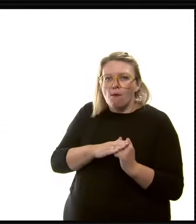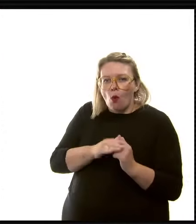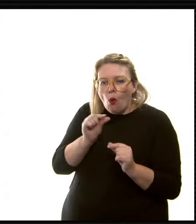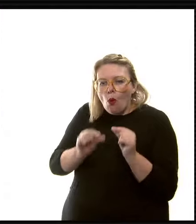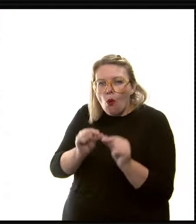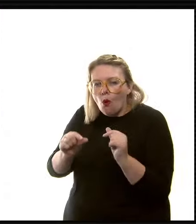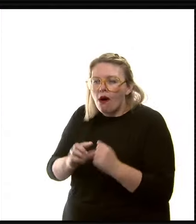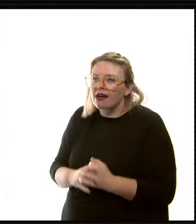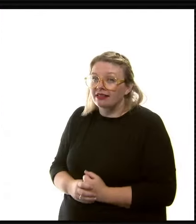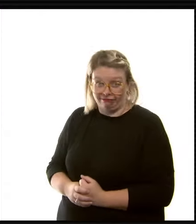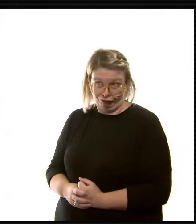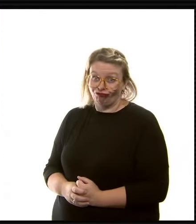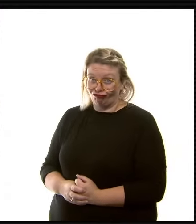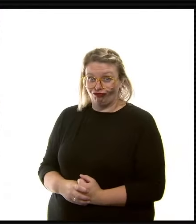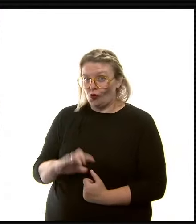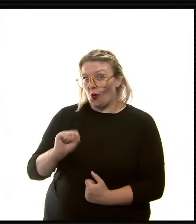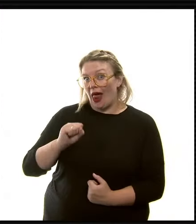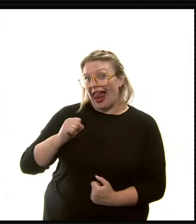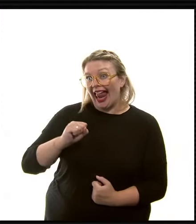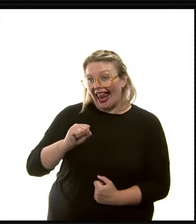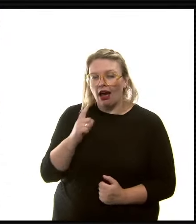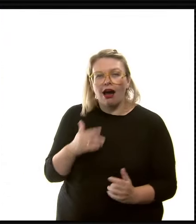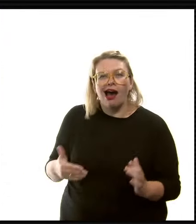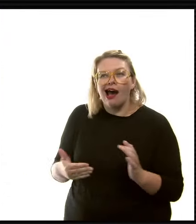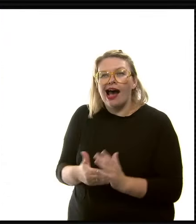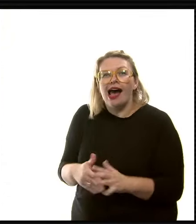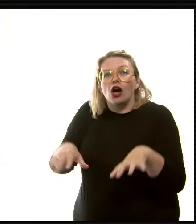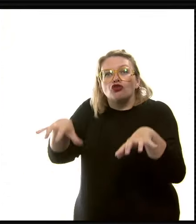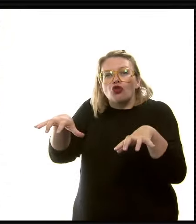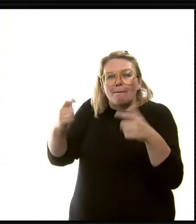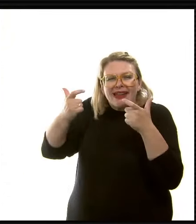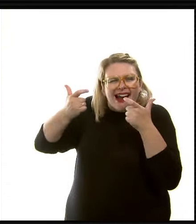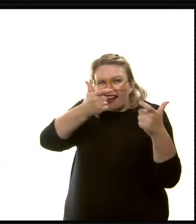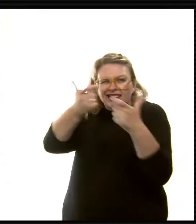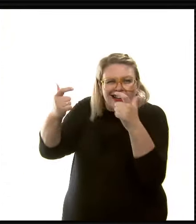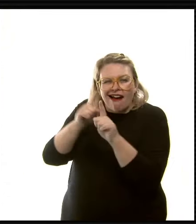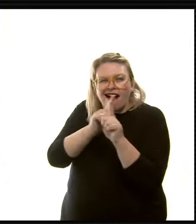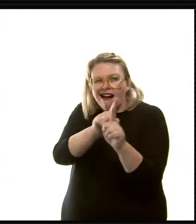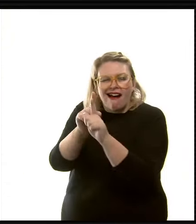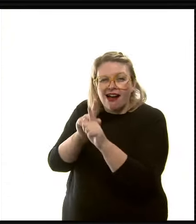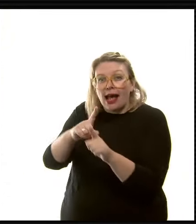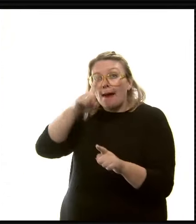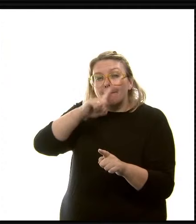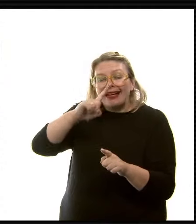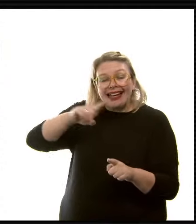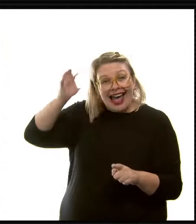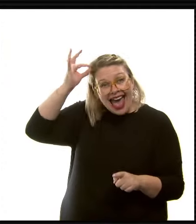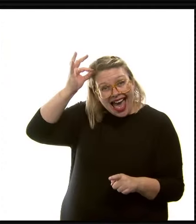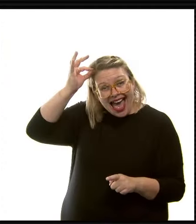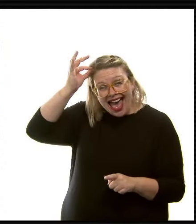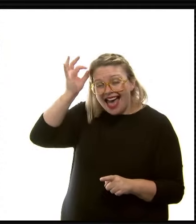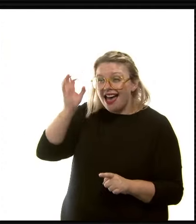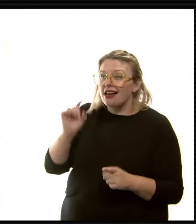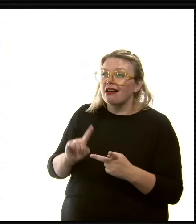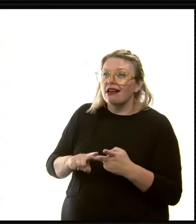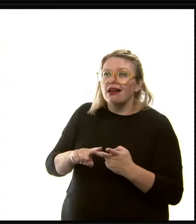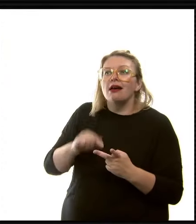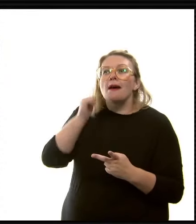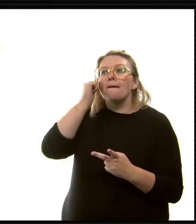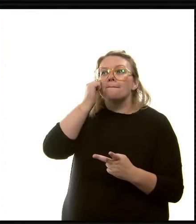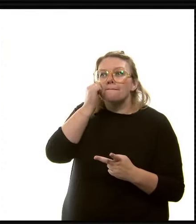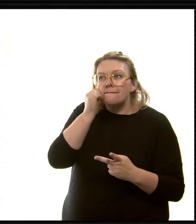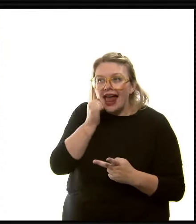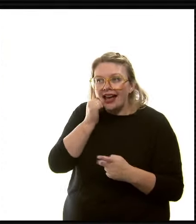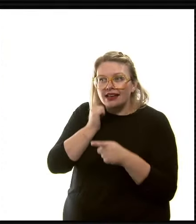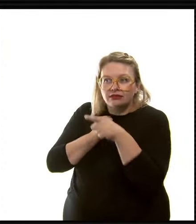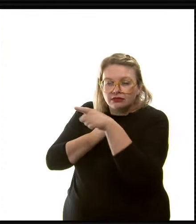So we introduced a new skin with the zombie hunter with their very bright hair, pink hair. And we have also the black cat we introduced for the